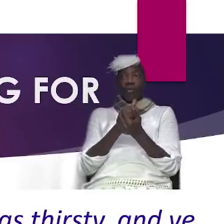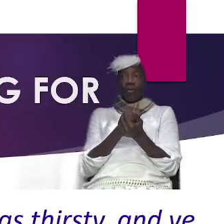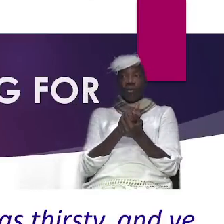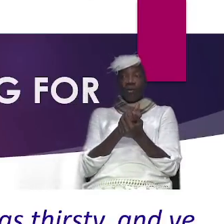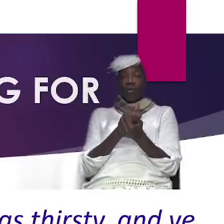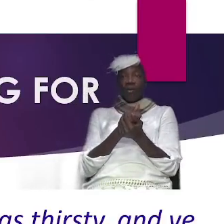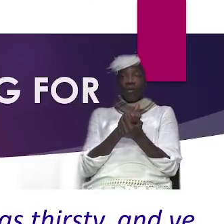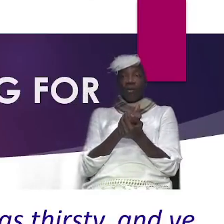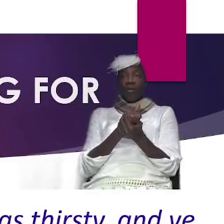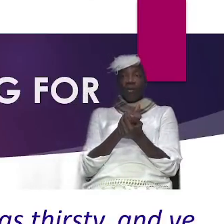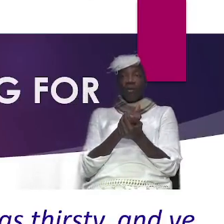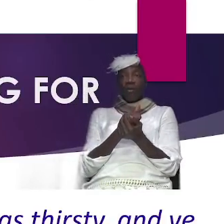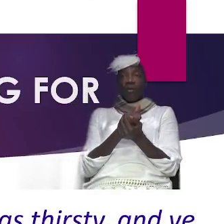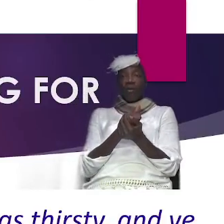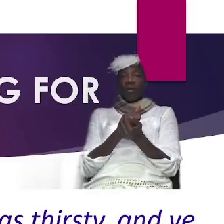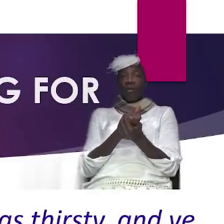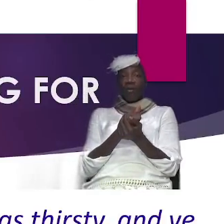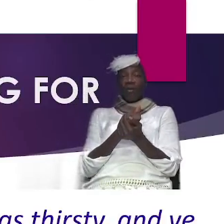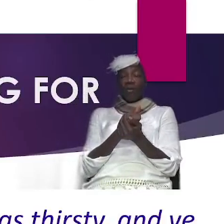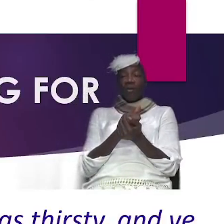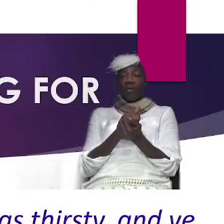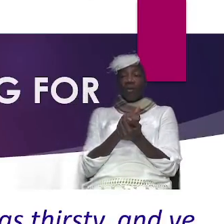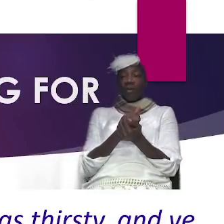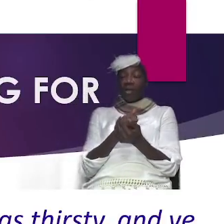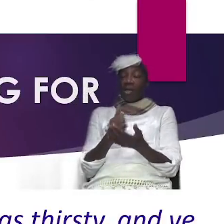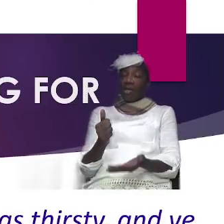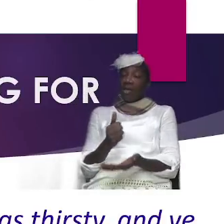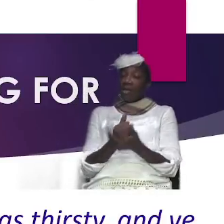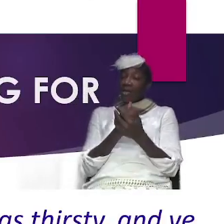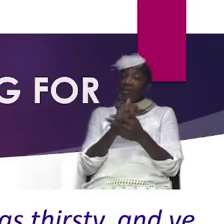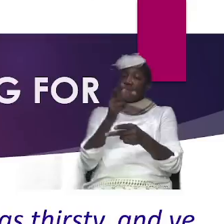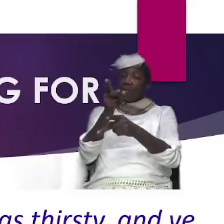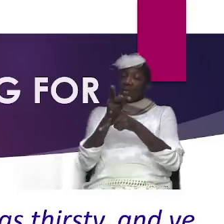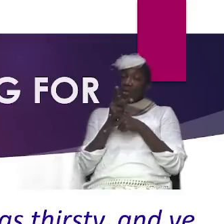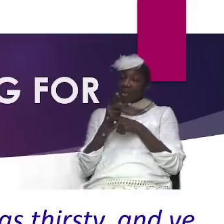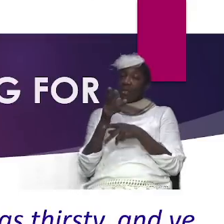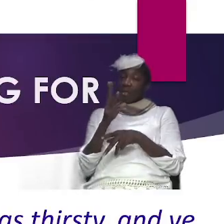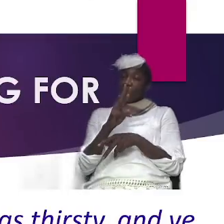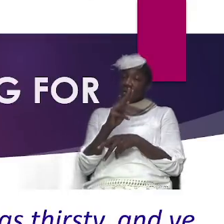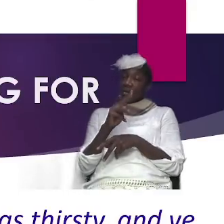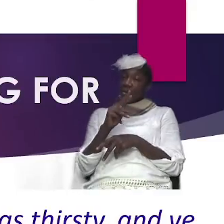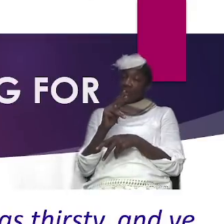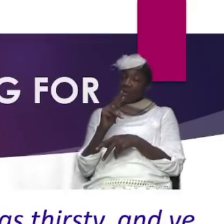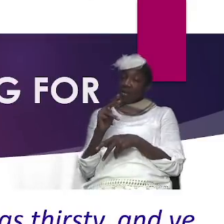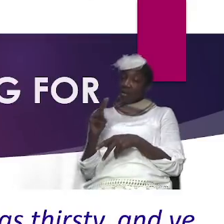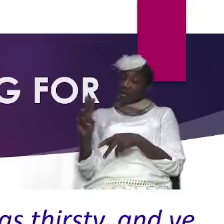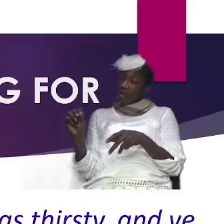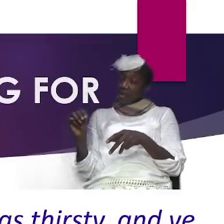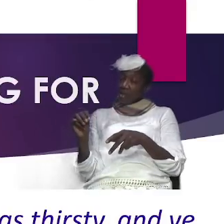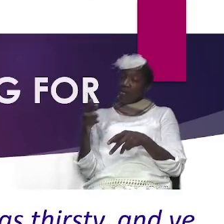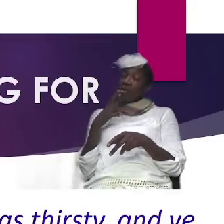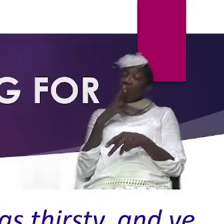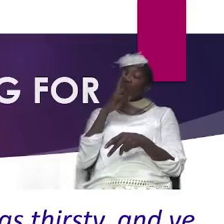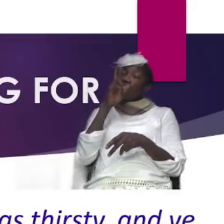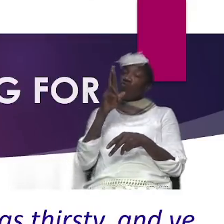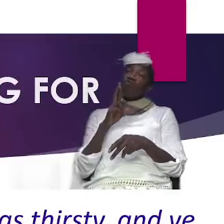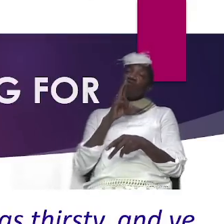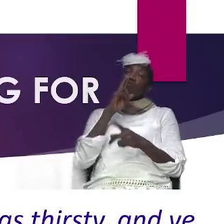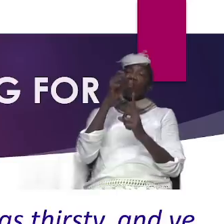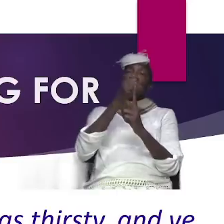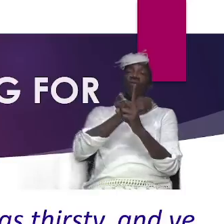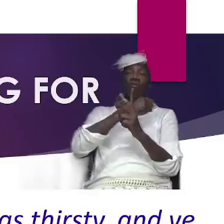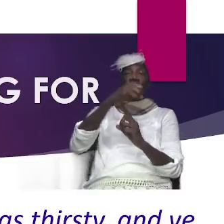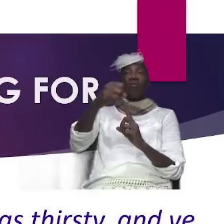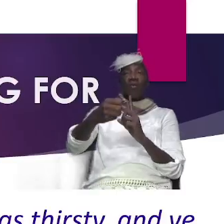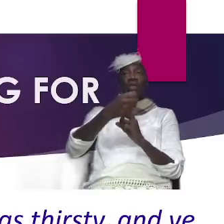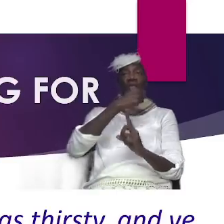Assist to house somebody. Assist to keep them. These are real, real, real situations.